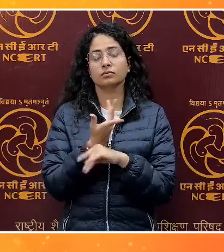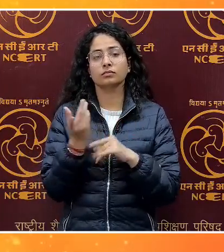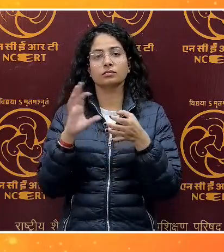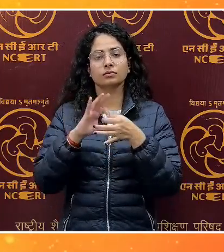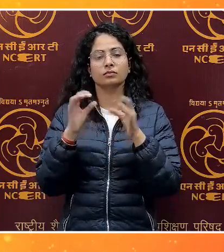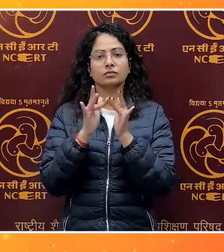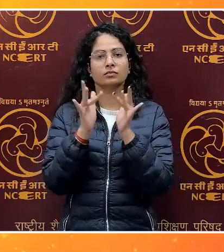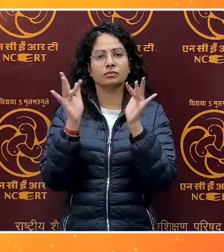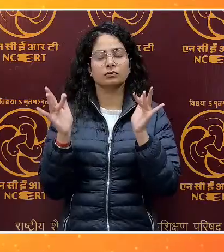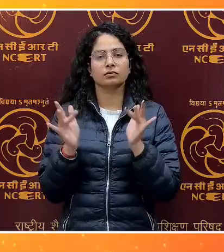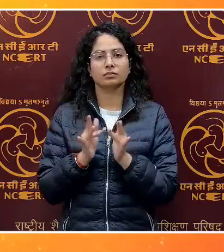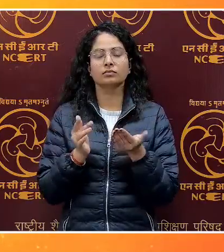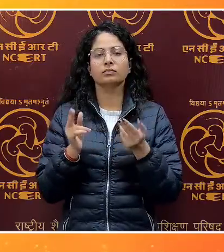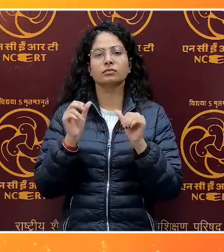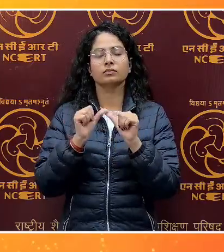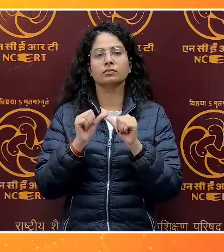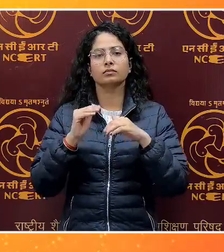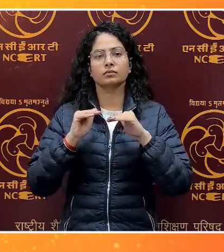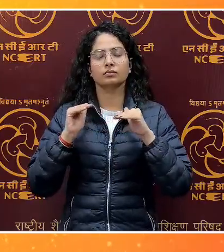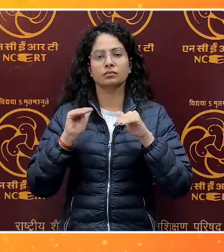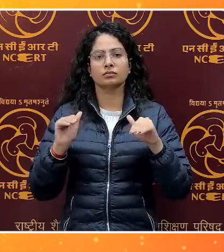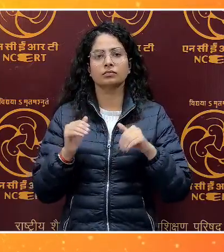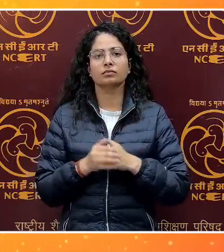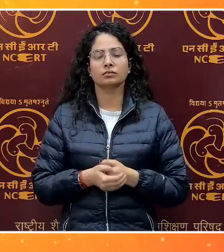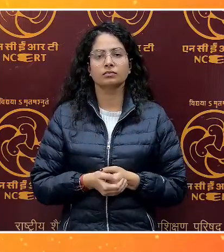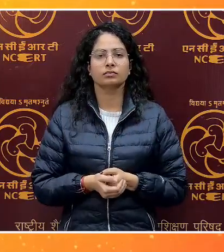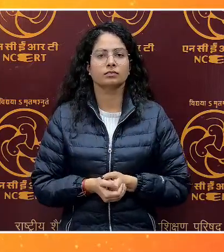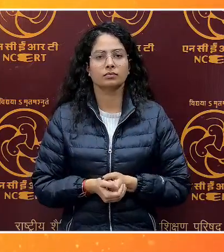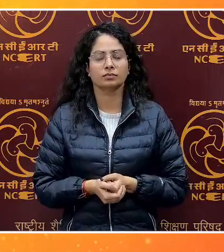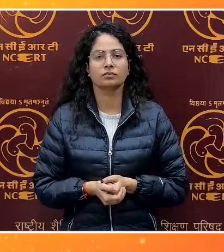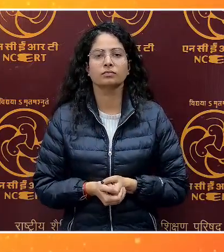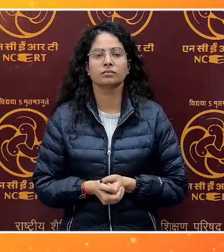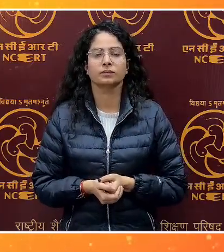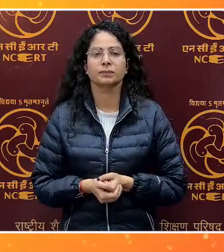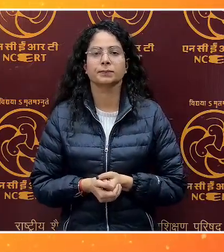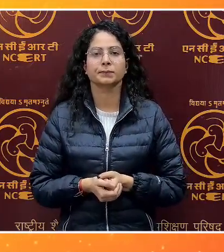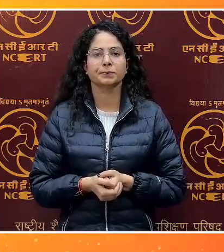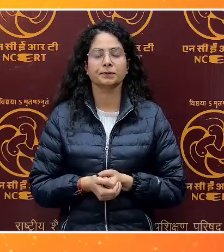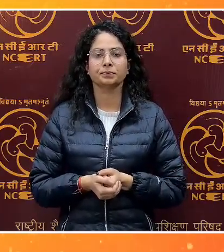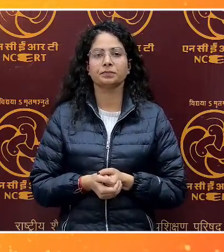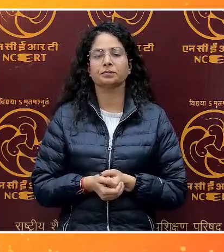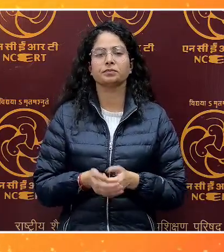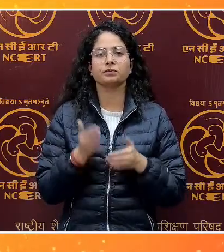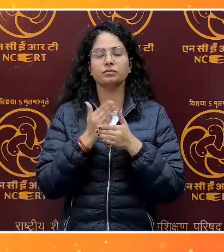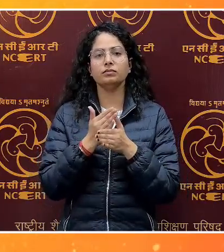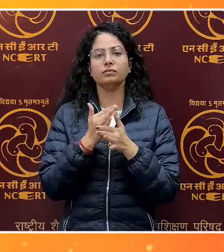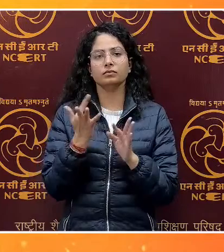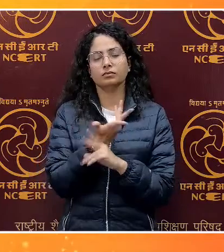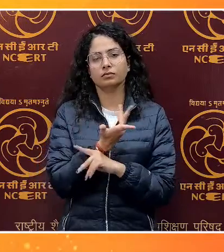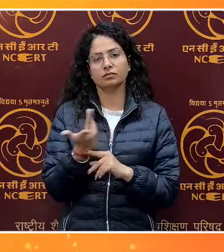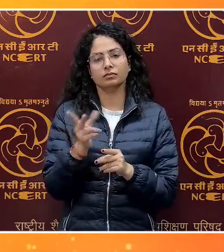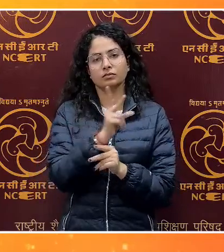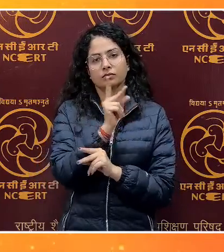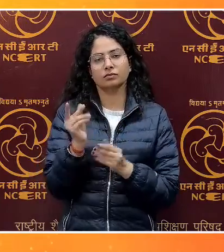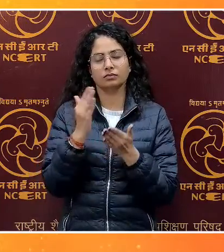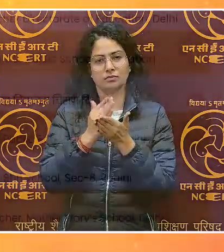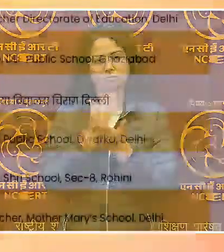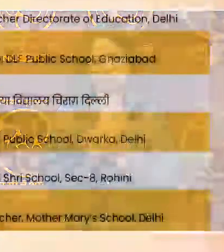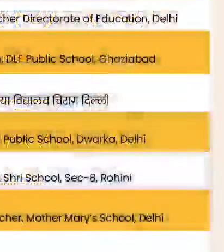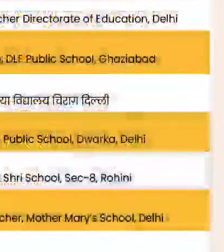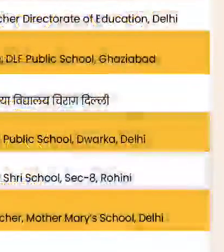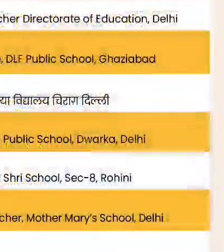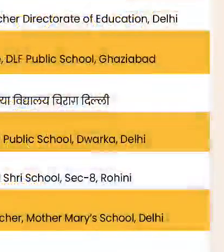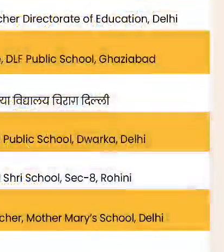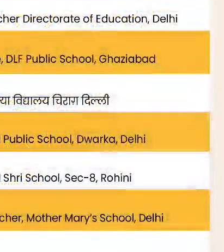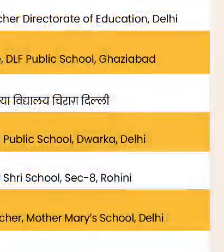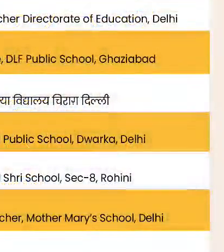order it from Amazon, Flipkart, and from NCERT official website as well. And let me share other programs as well. In a short while,